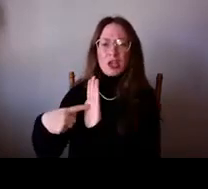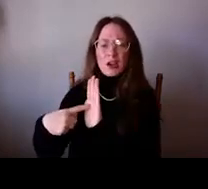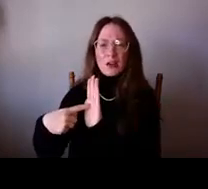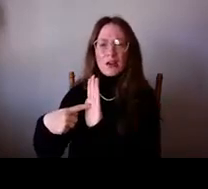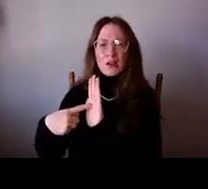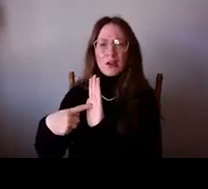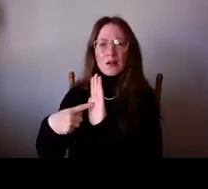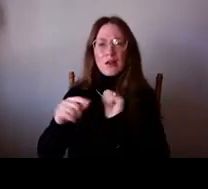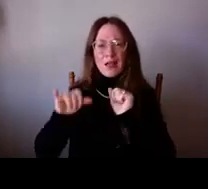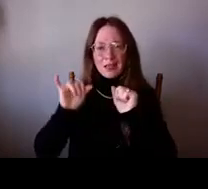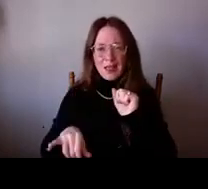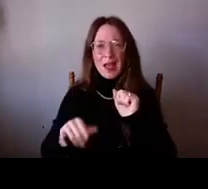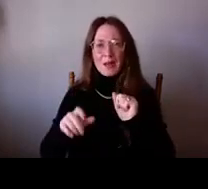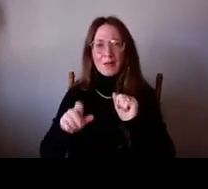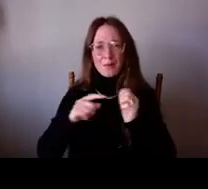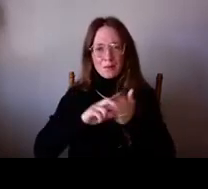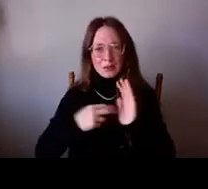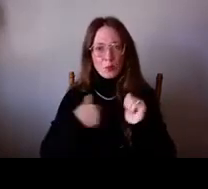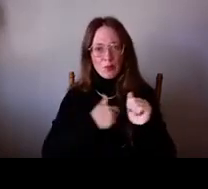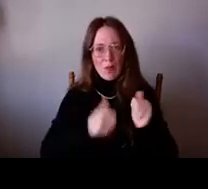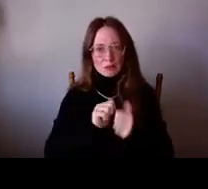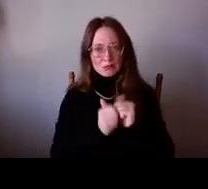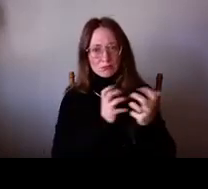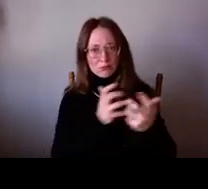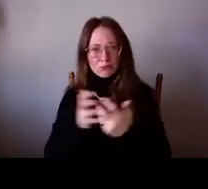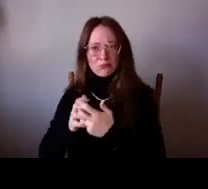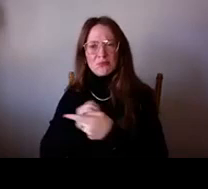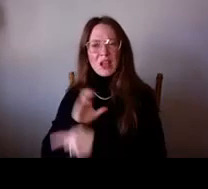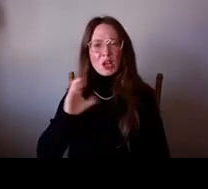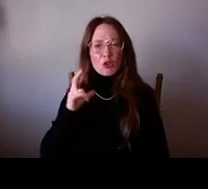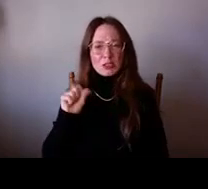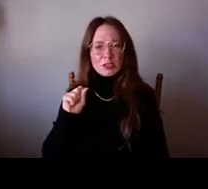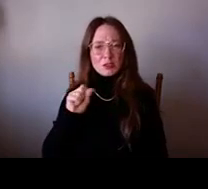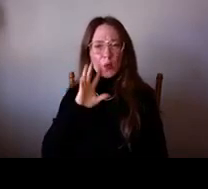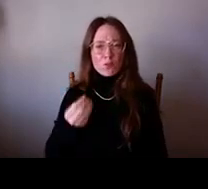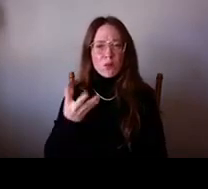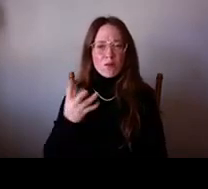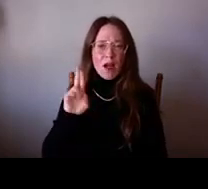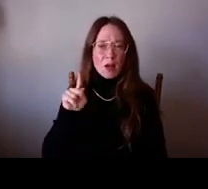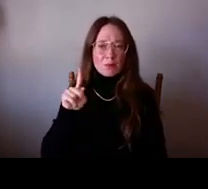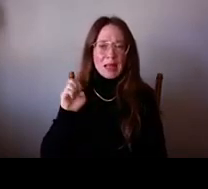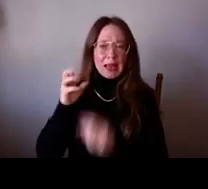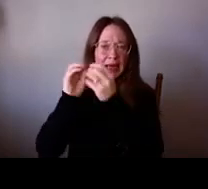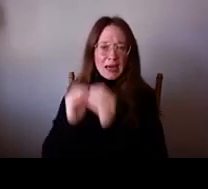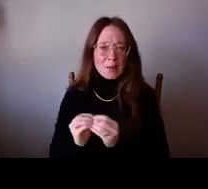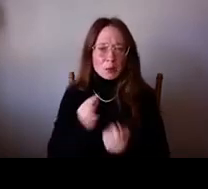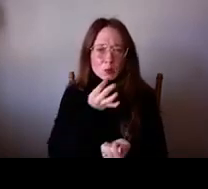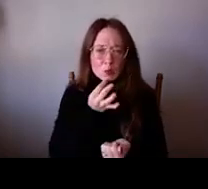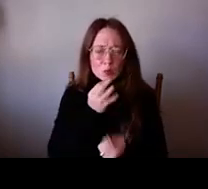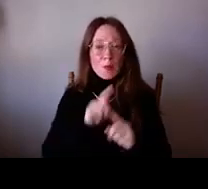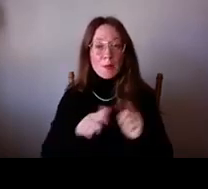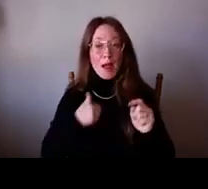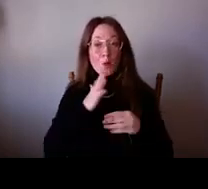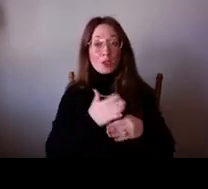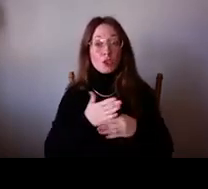to evolve again as a program. Chris is going to provide you with updates on these numbers in a few minutes, but I'll just share that the